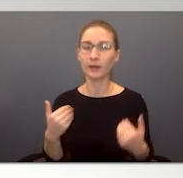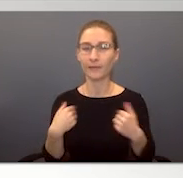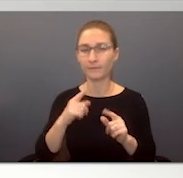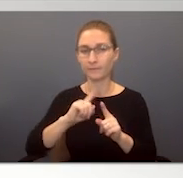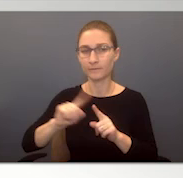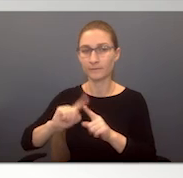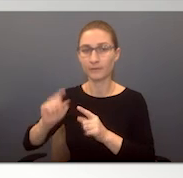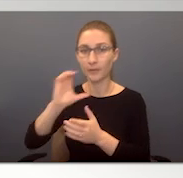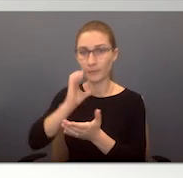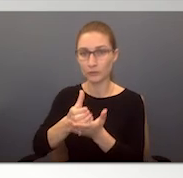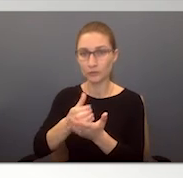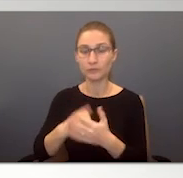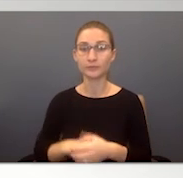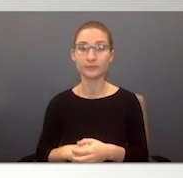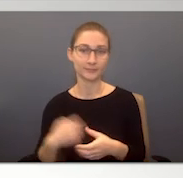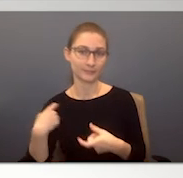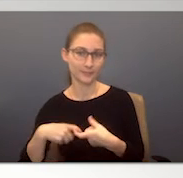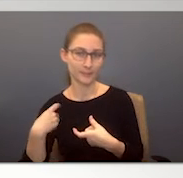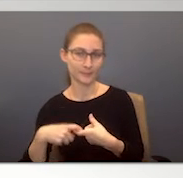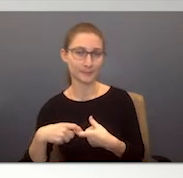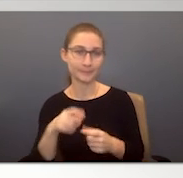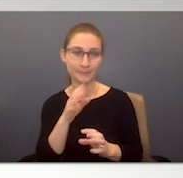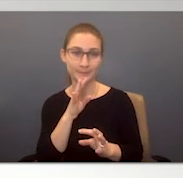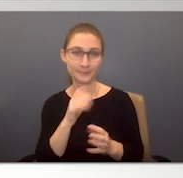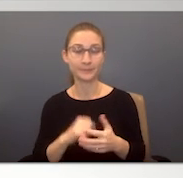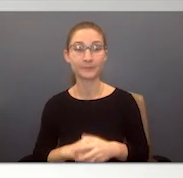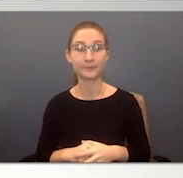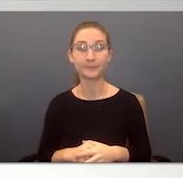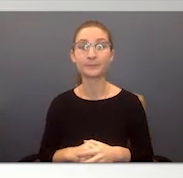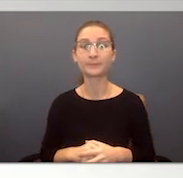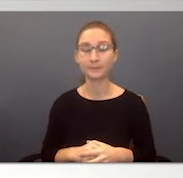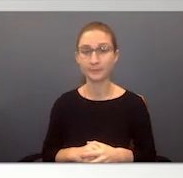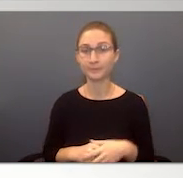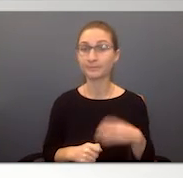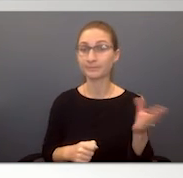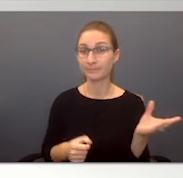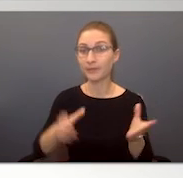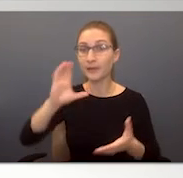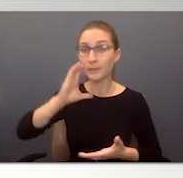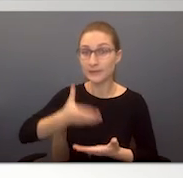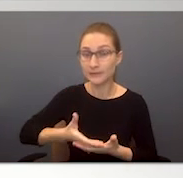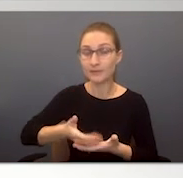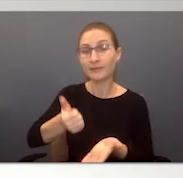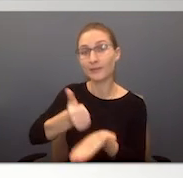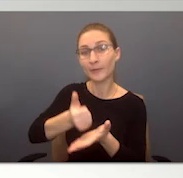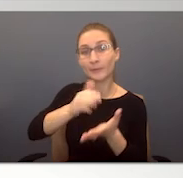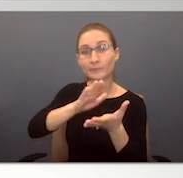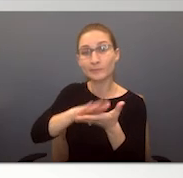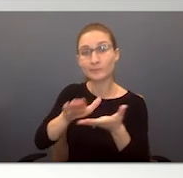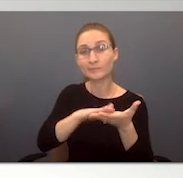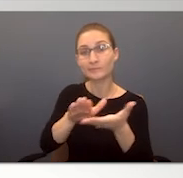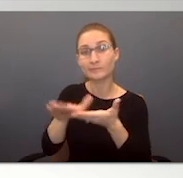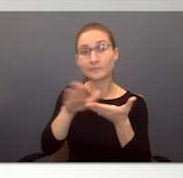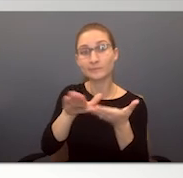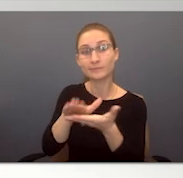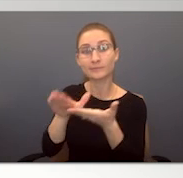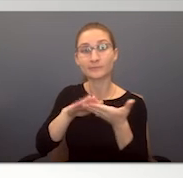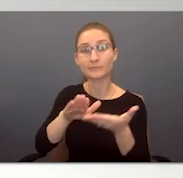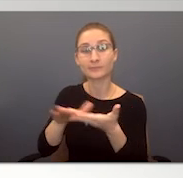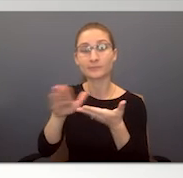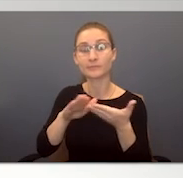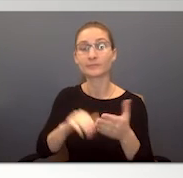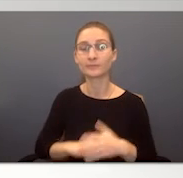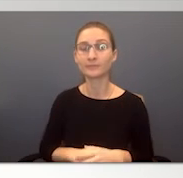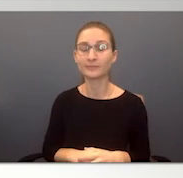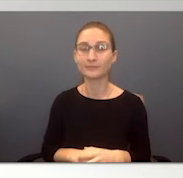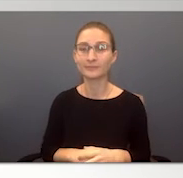in pictures. Go ahead. Después de huracán Irma, eso es lo que me pasó. Go ahead. So there's my son helping,